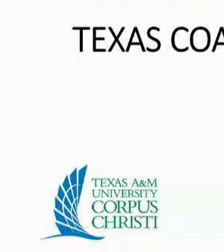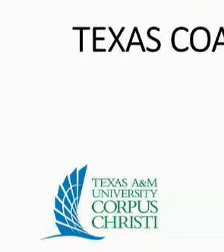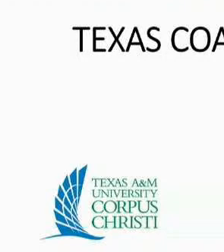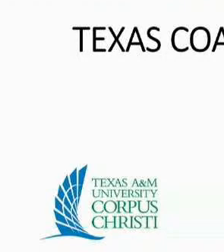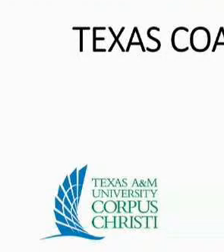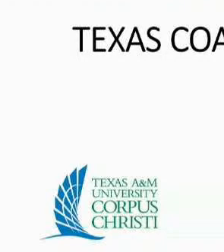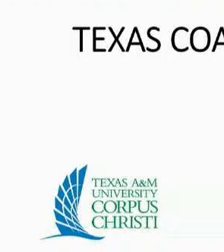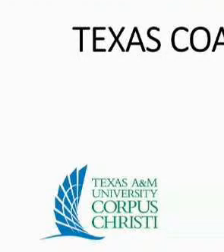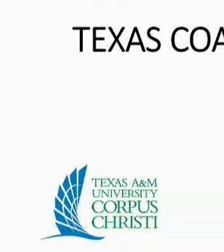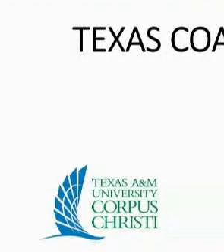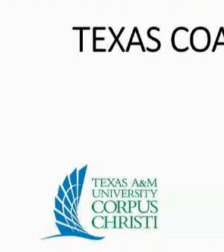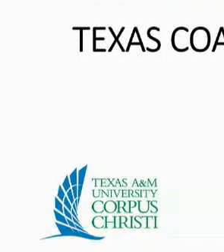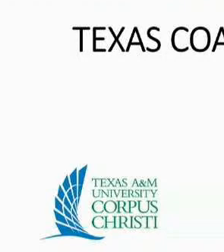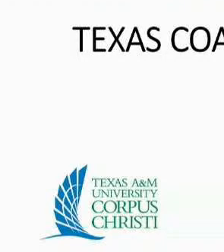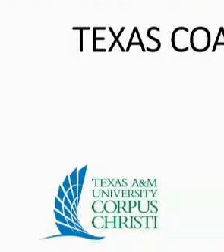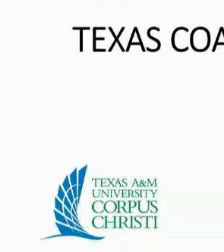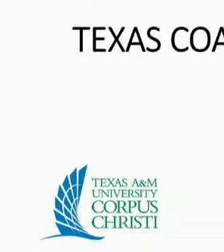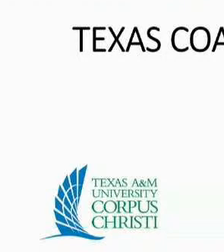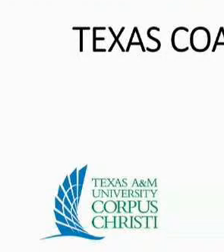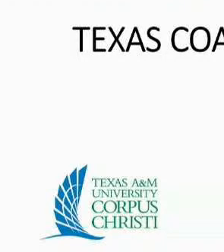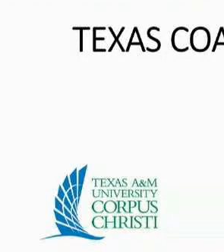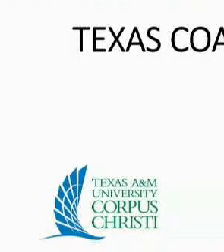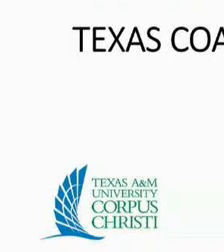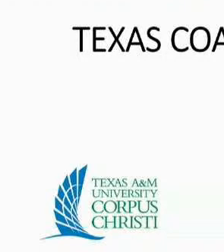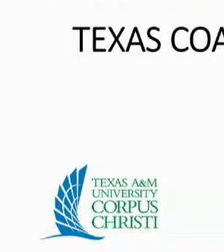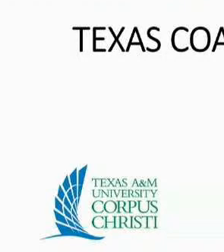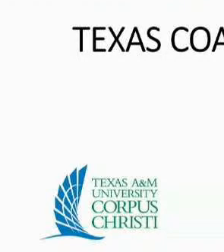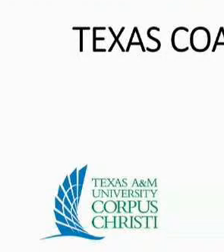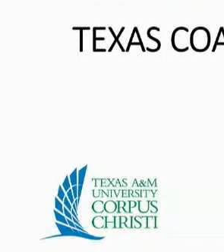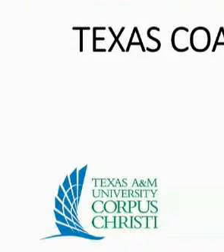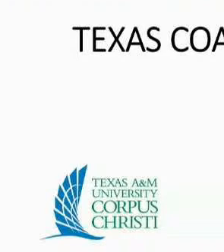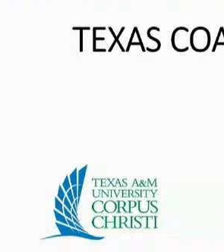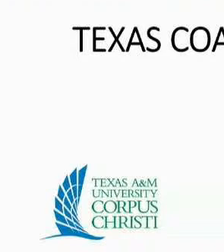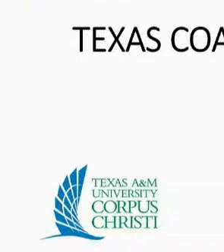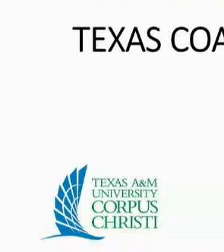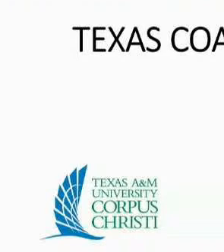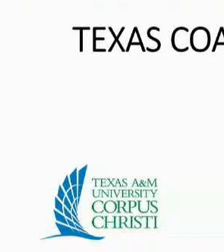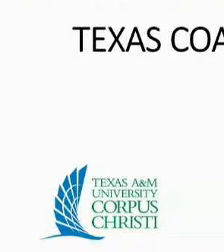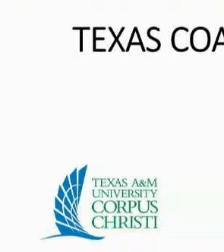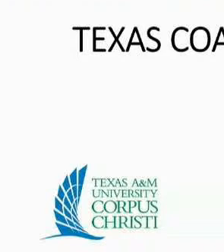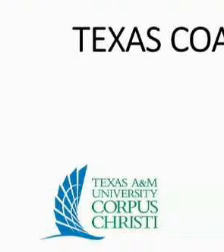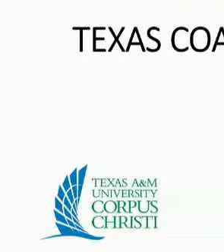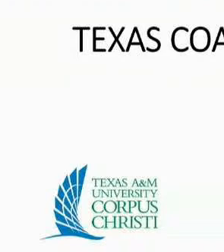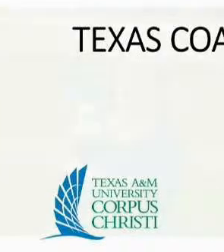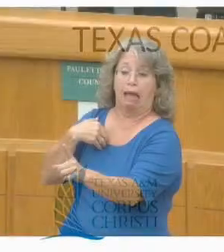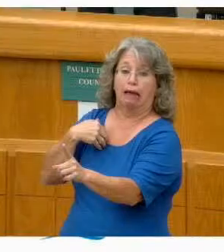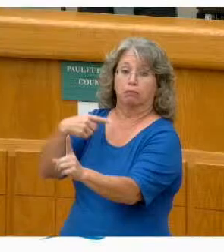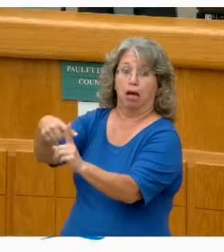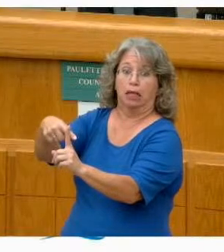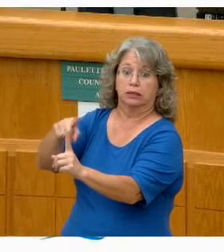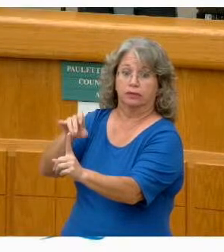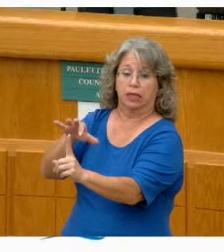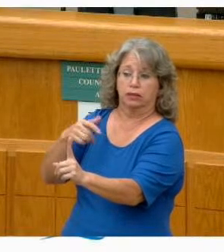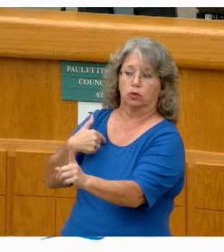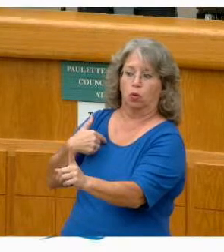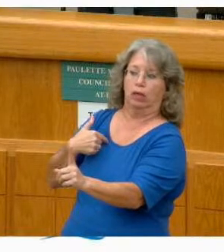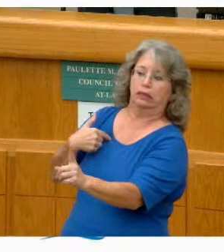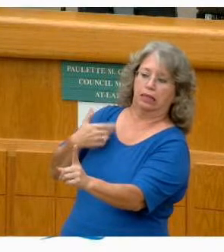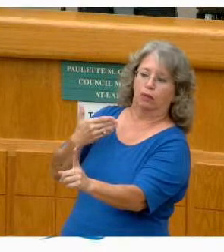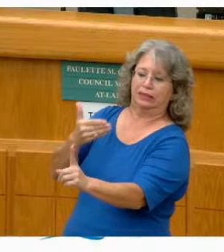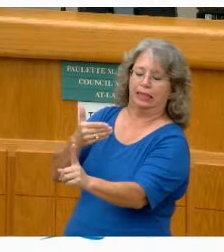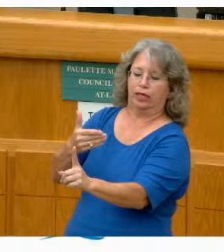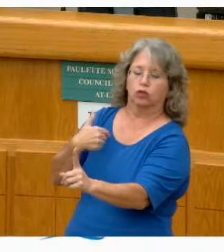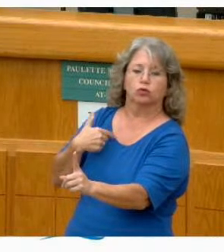Maybe they encountered somebody who tested positive for COVID, so they want to get tested. That's where